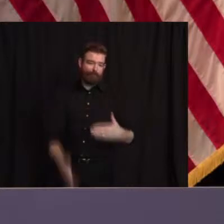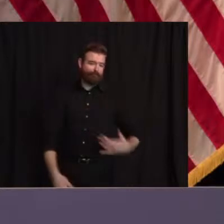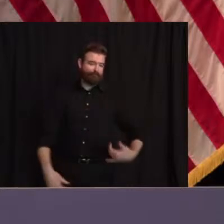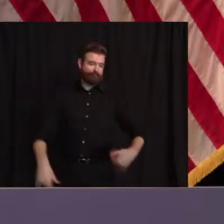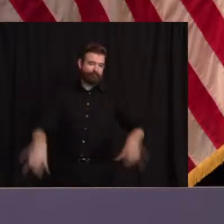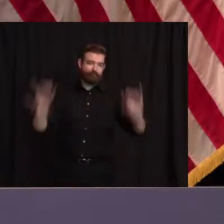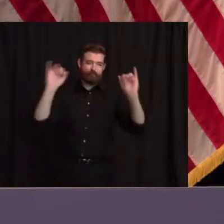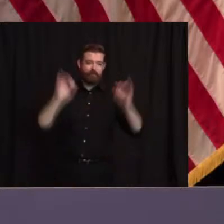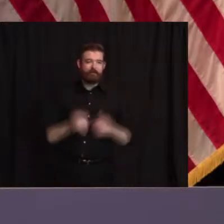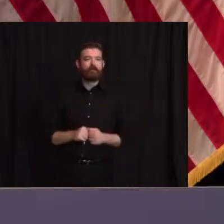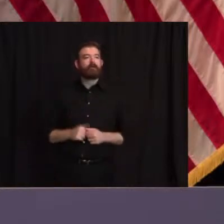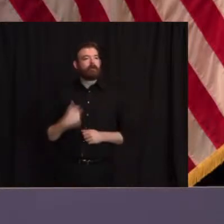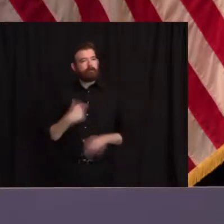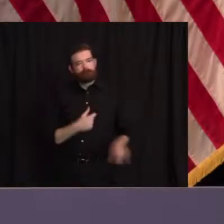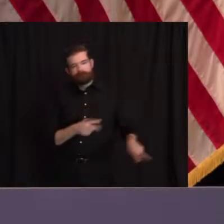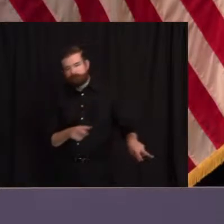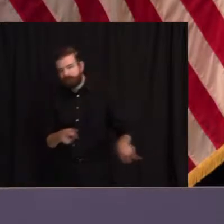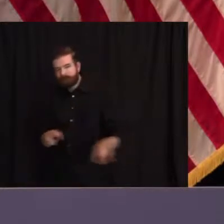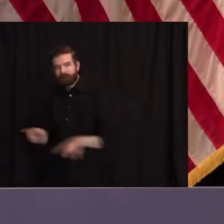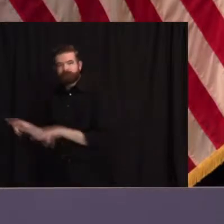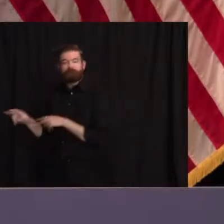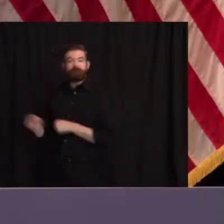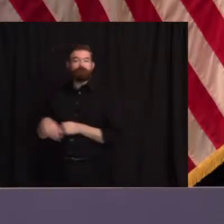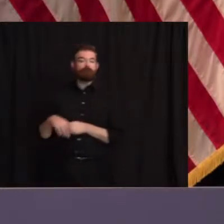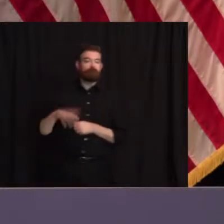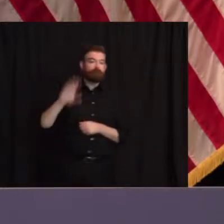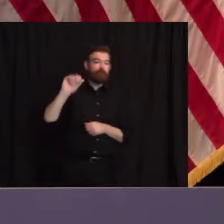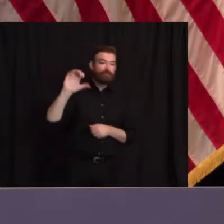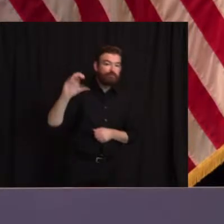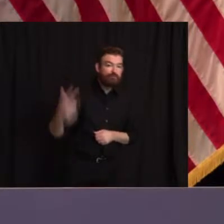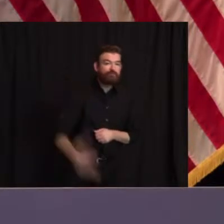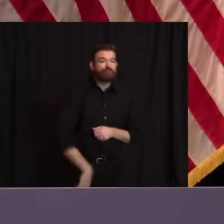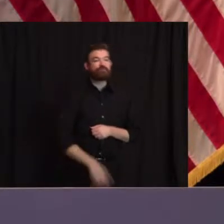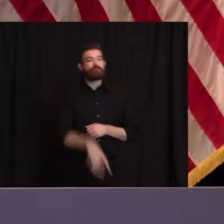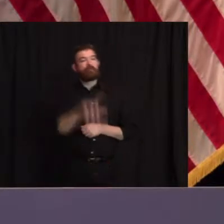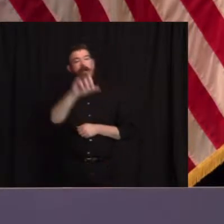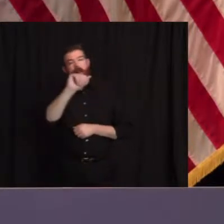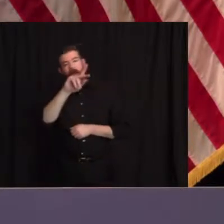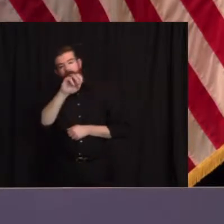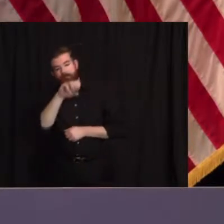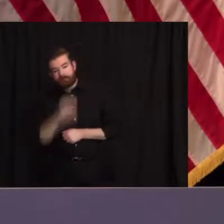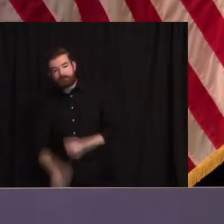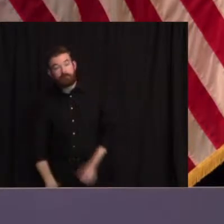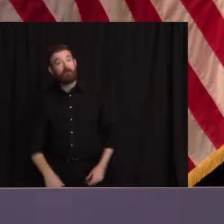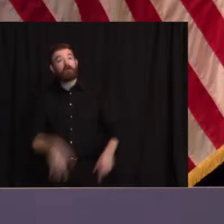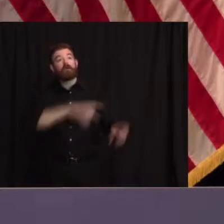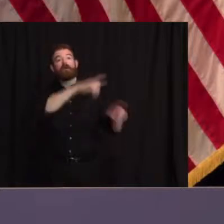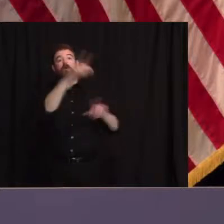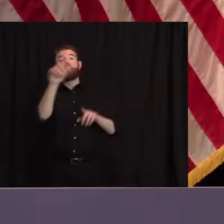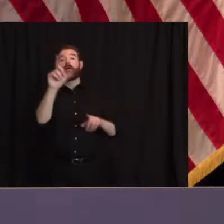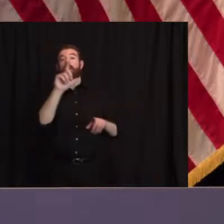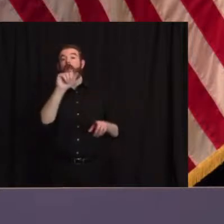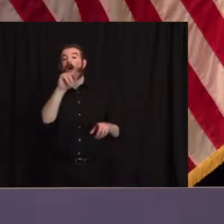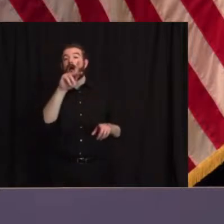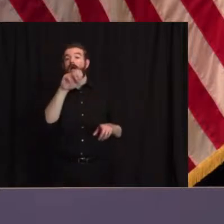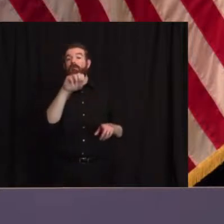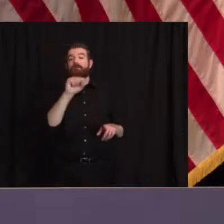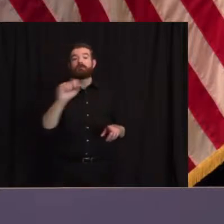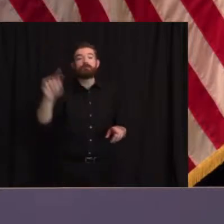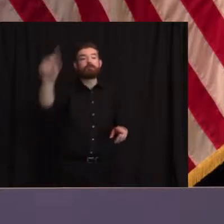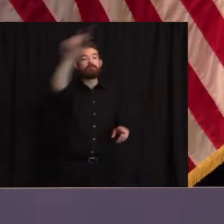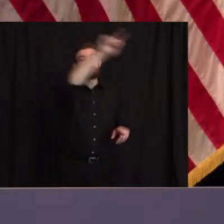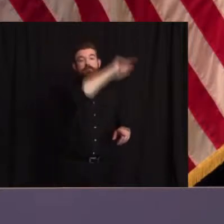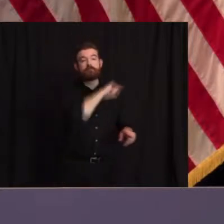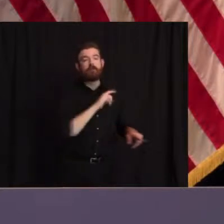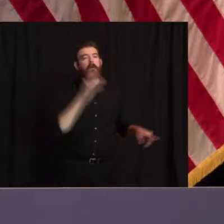clearly, to the shore and our lakes. And by the way, let's give a shout out to our lake communities. This is overwhelmingly about the shore and our beaches, but it's